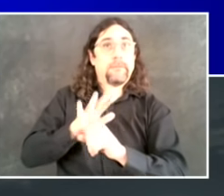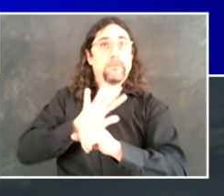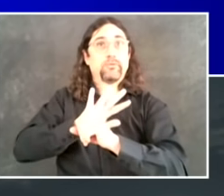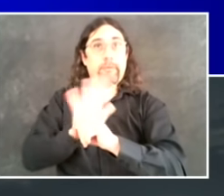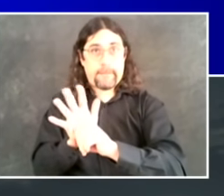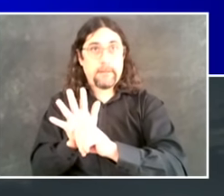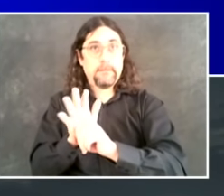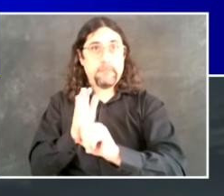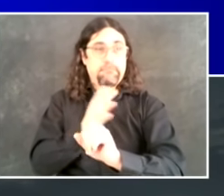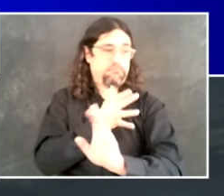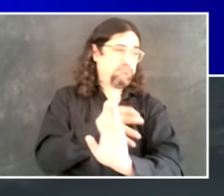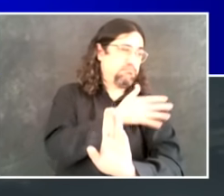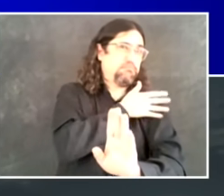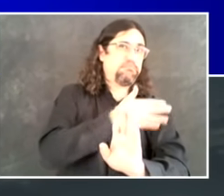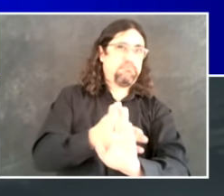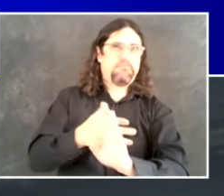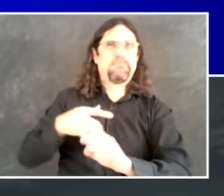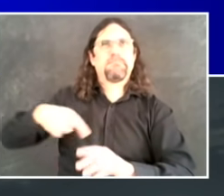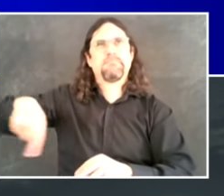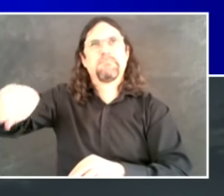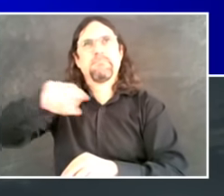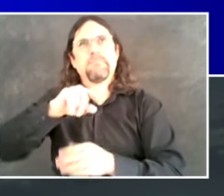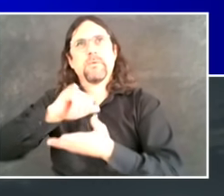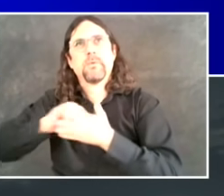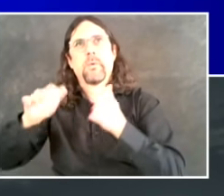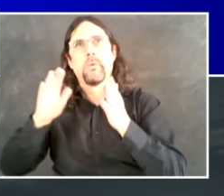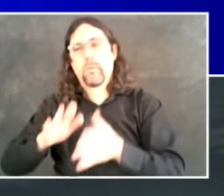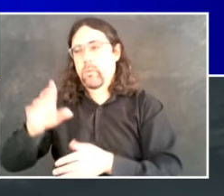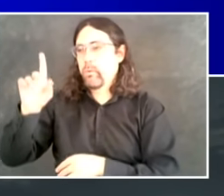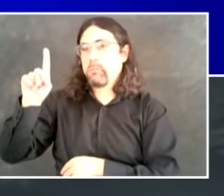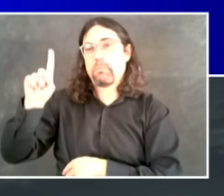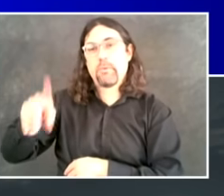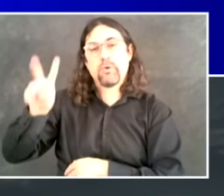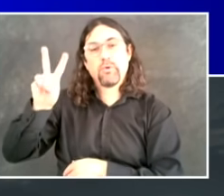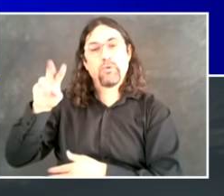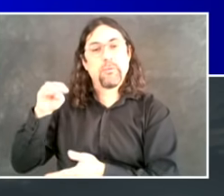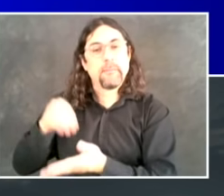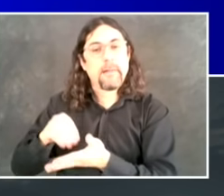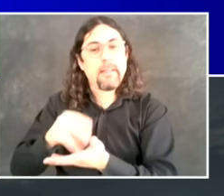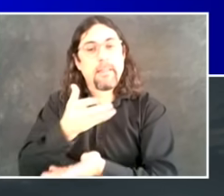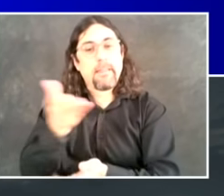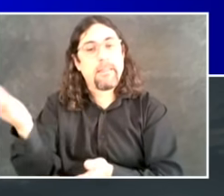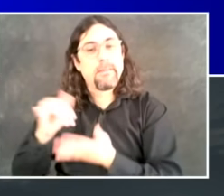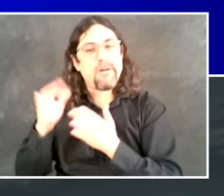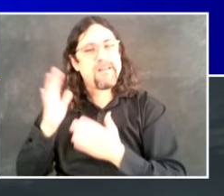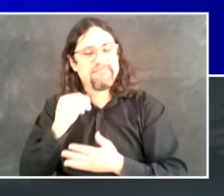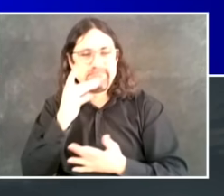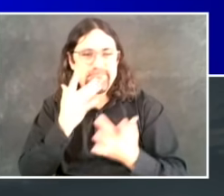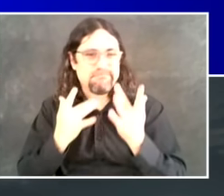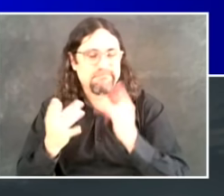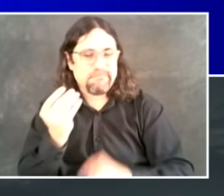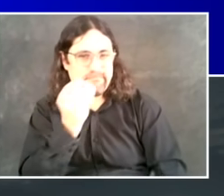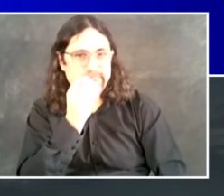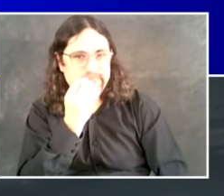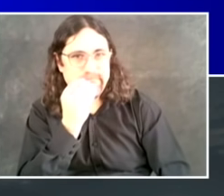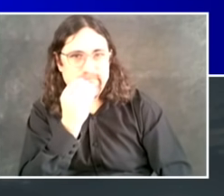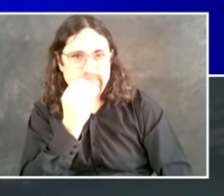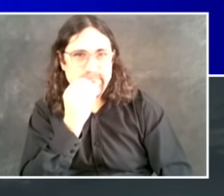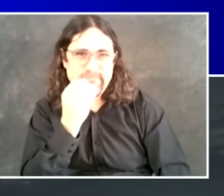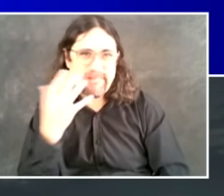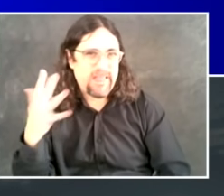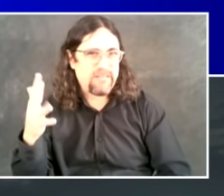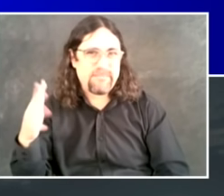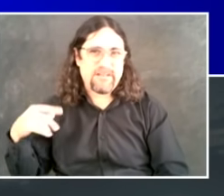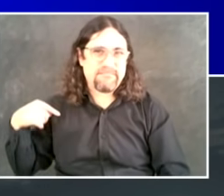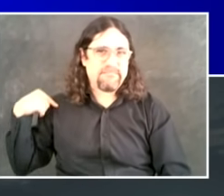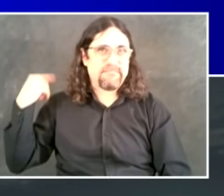food insecurity at any given point in the year, and that's a horrible number to begin with, and